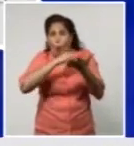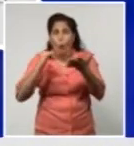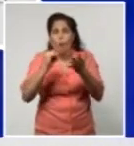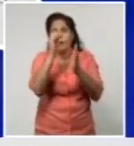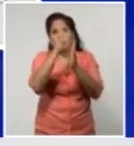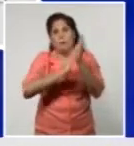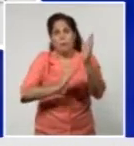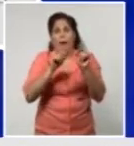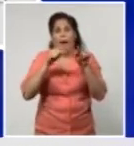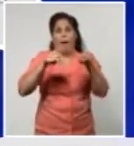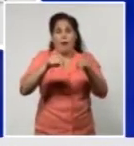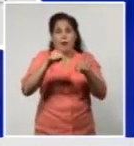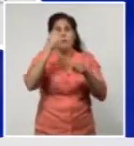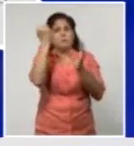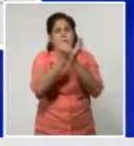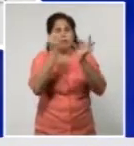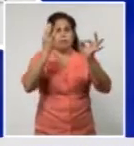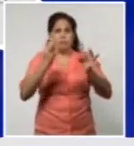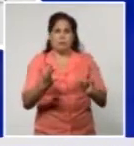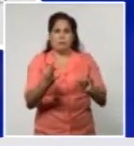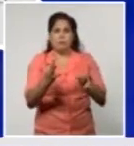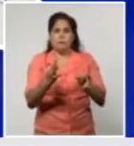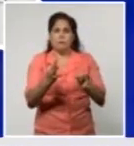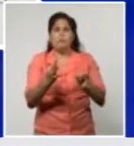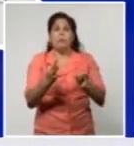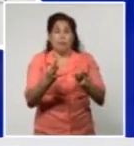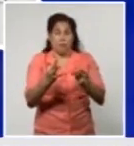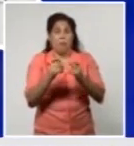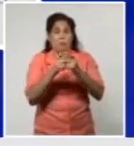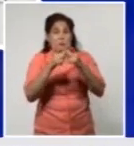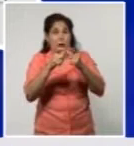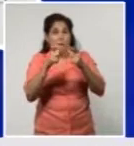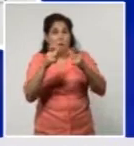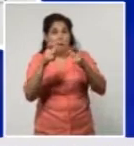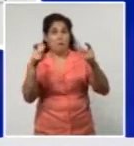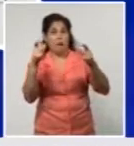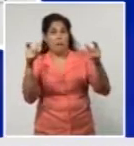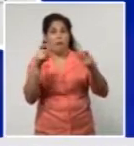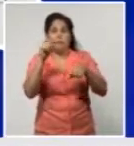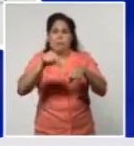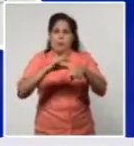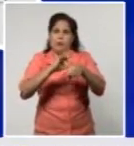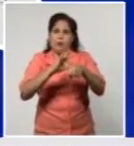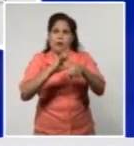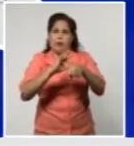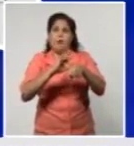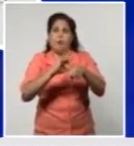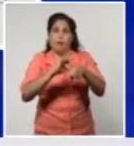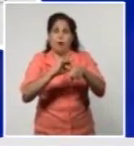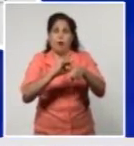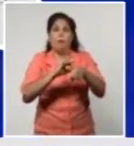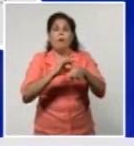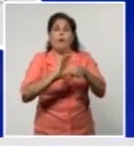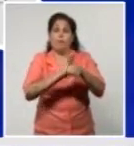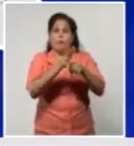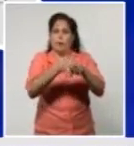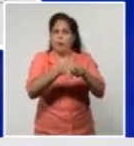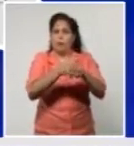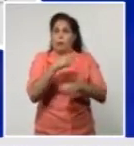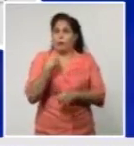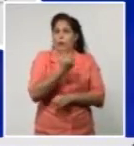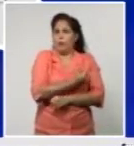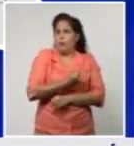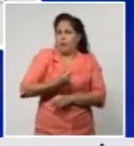3rd. As you can see, throughout the month of April, large number of cases were